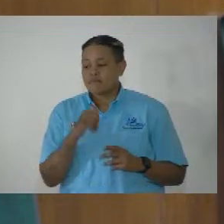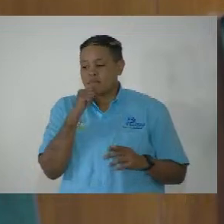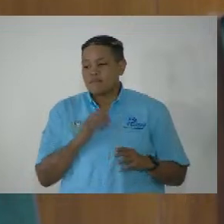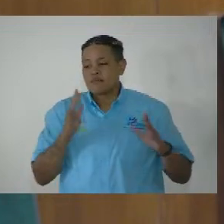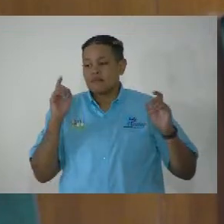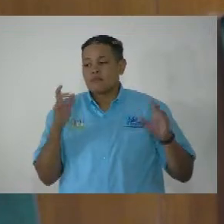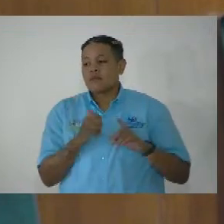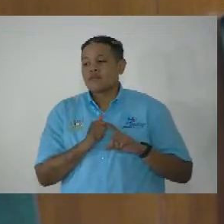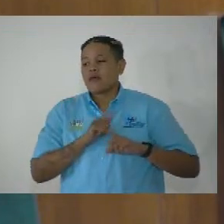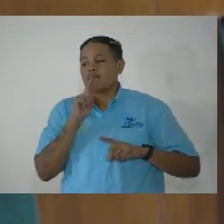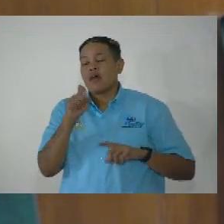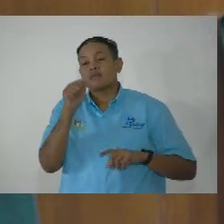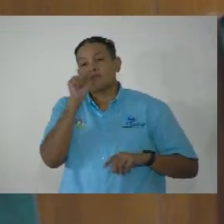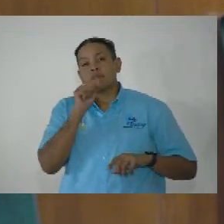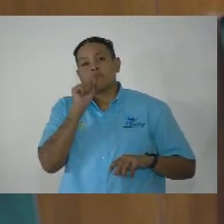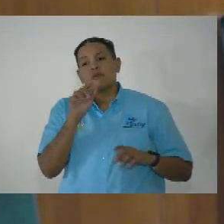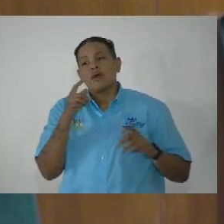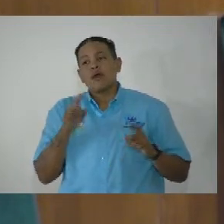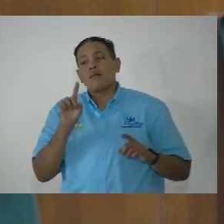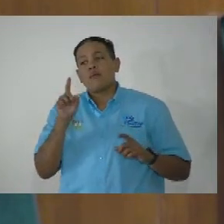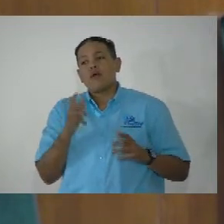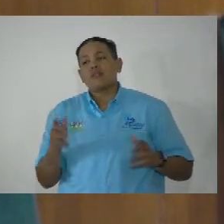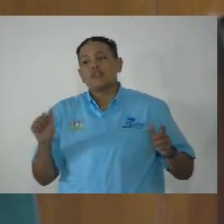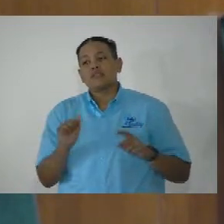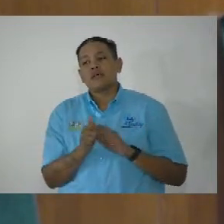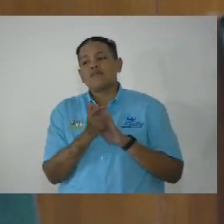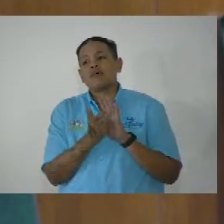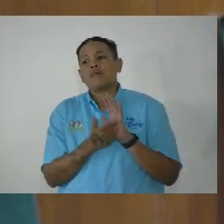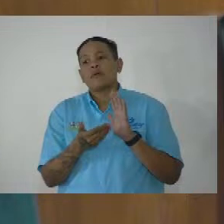I crave your indulgence because one of the things that the